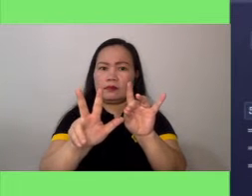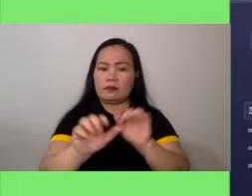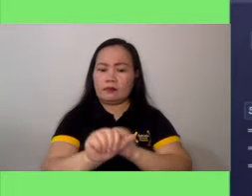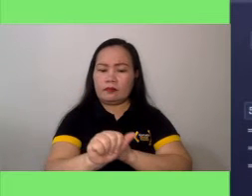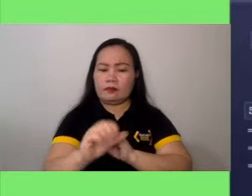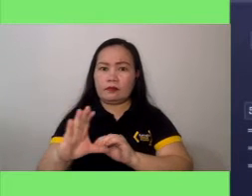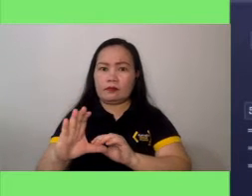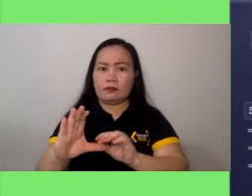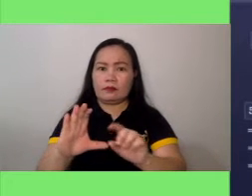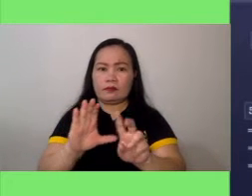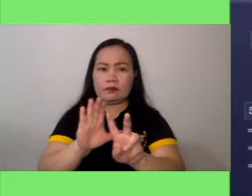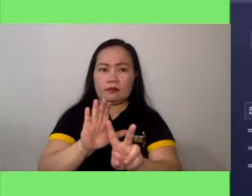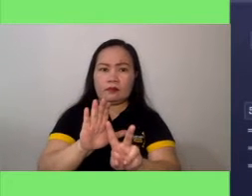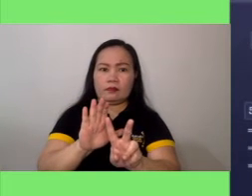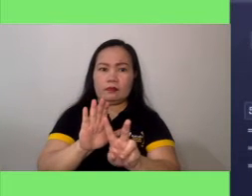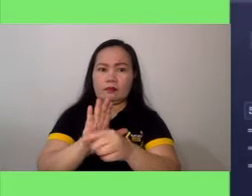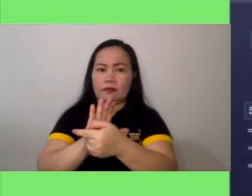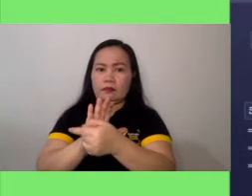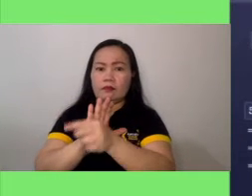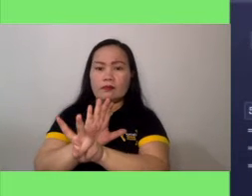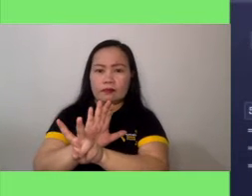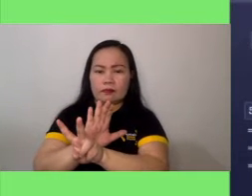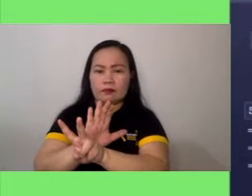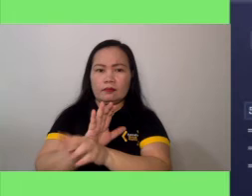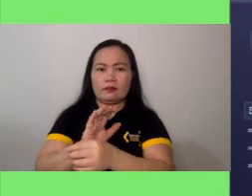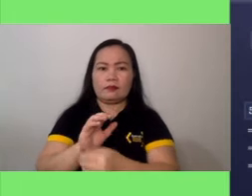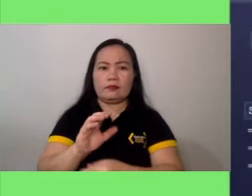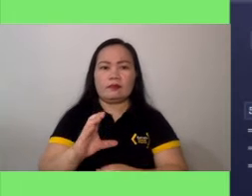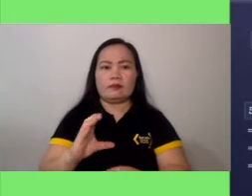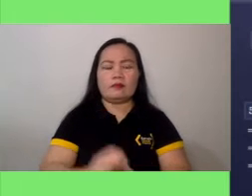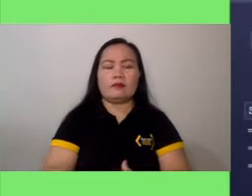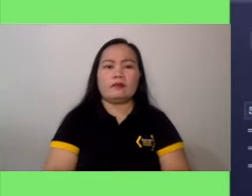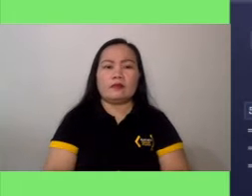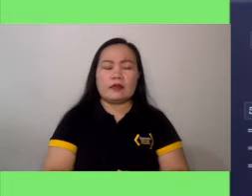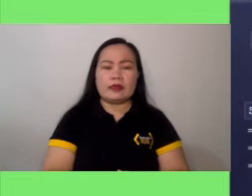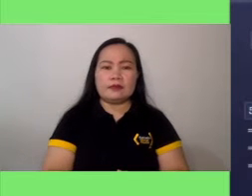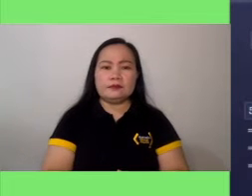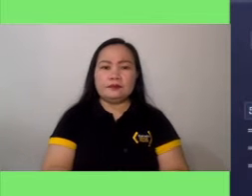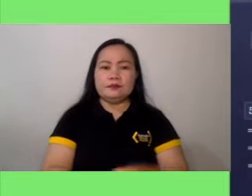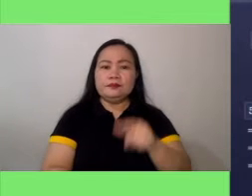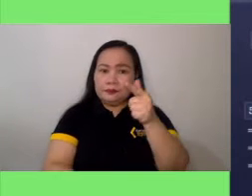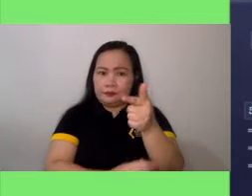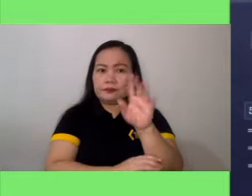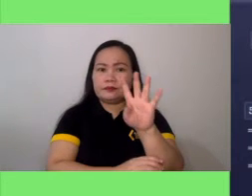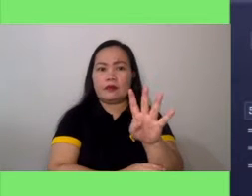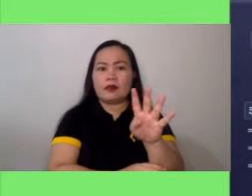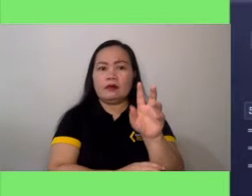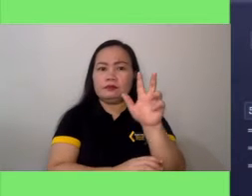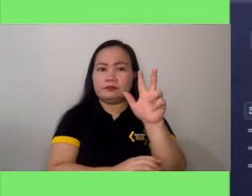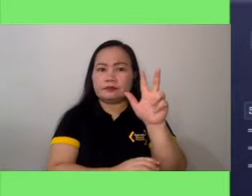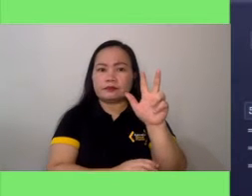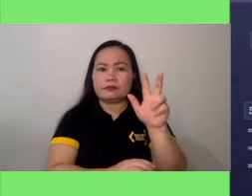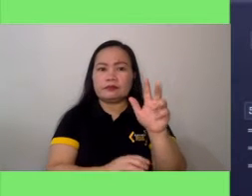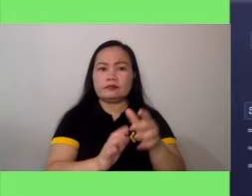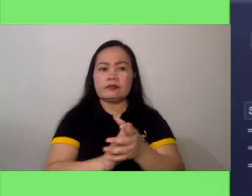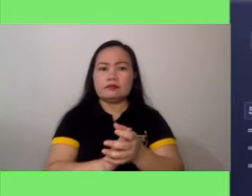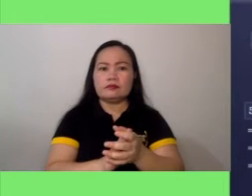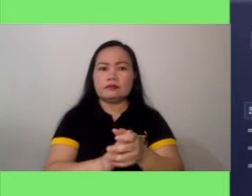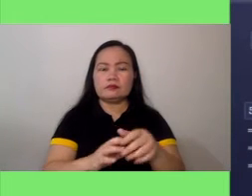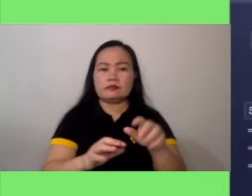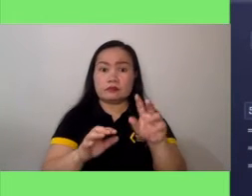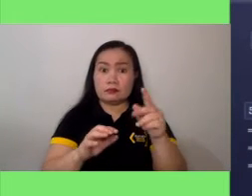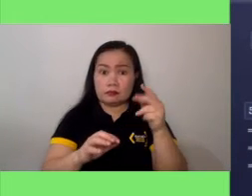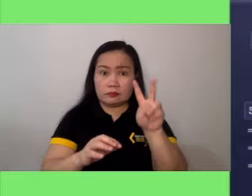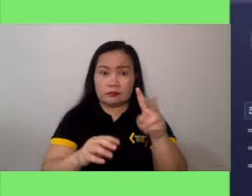3. Sa denominator, we have A, which is 2, and then C, which is negative 2. So, 8 times 3, that is 24.